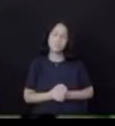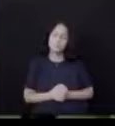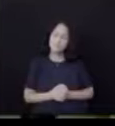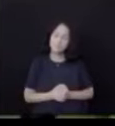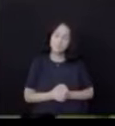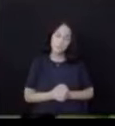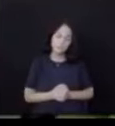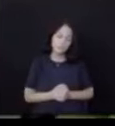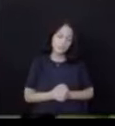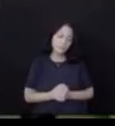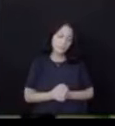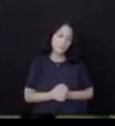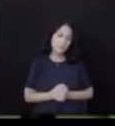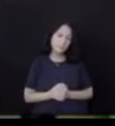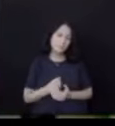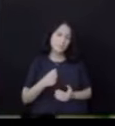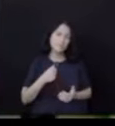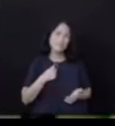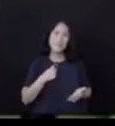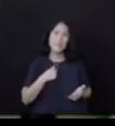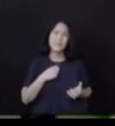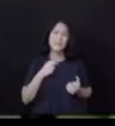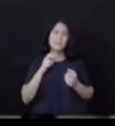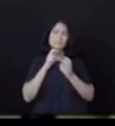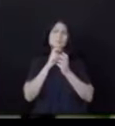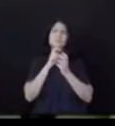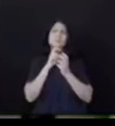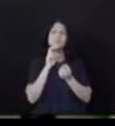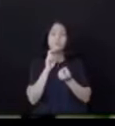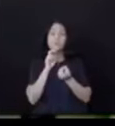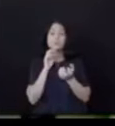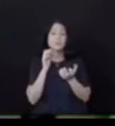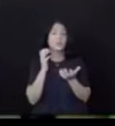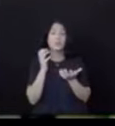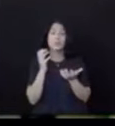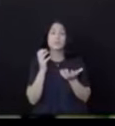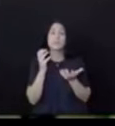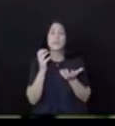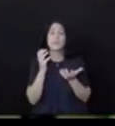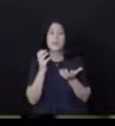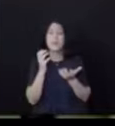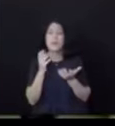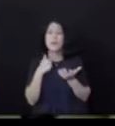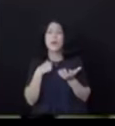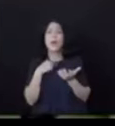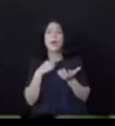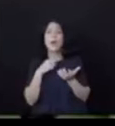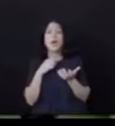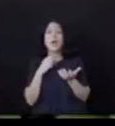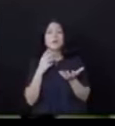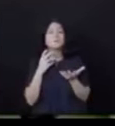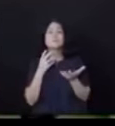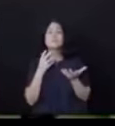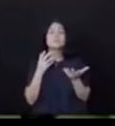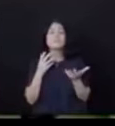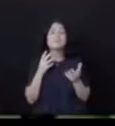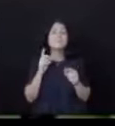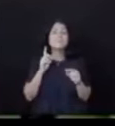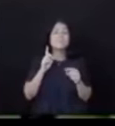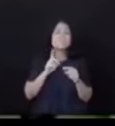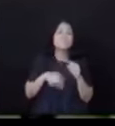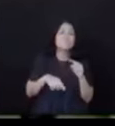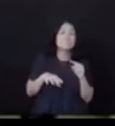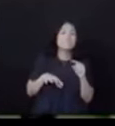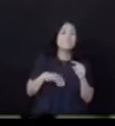I've been stunned about by what to say I couldn't find words I